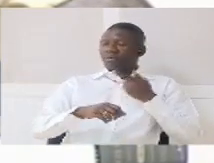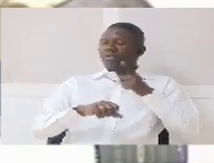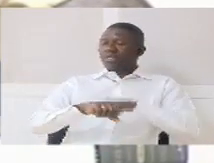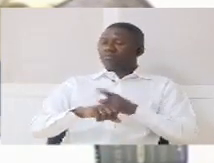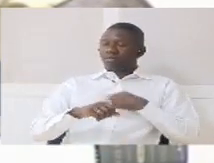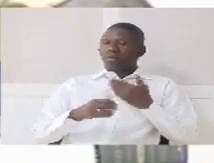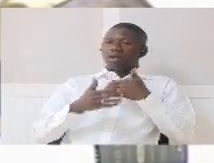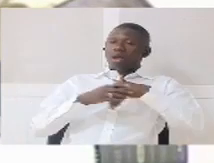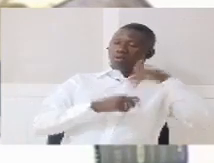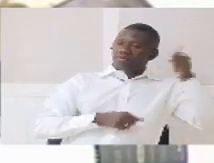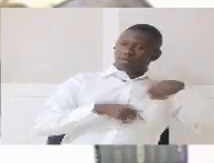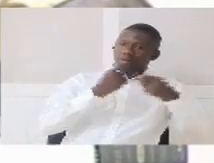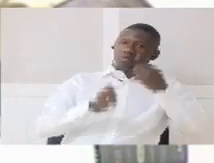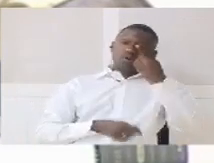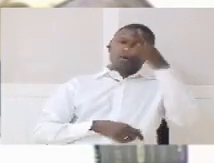a year.